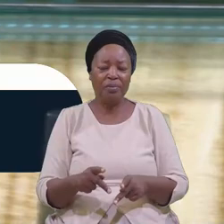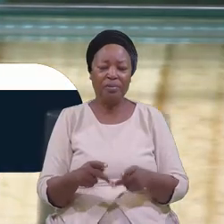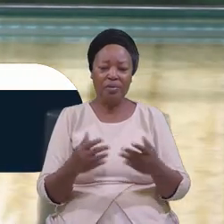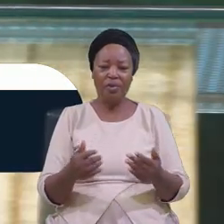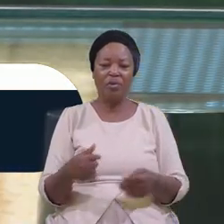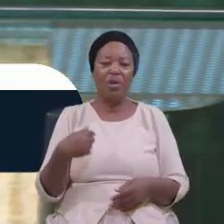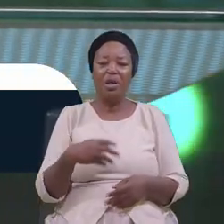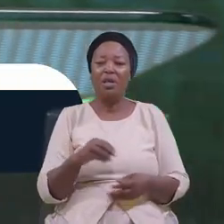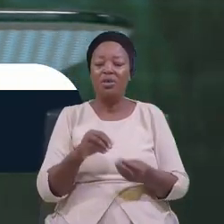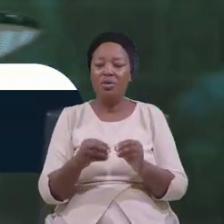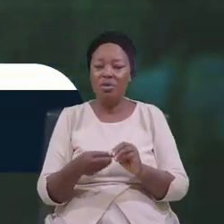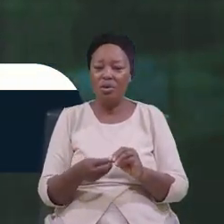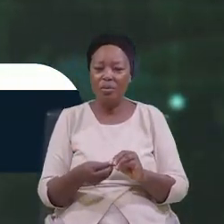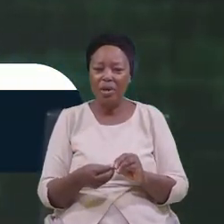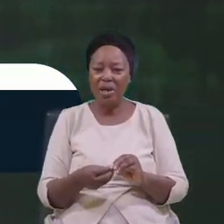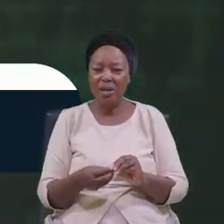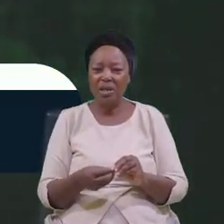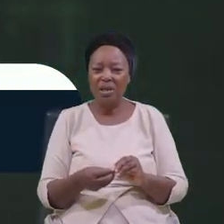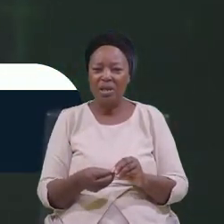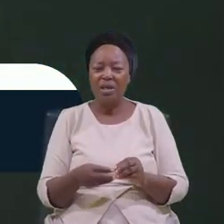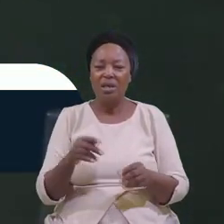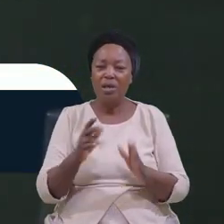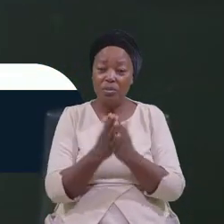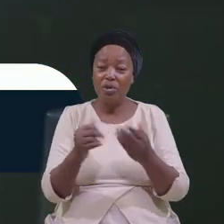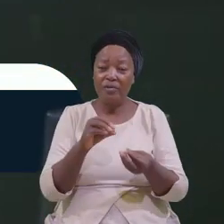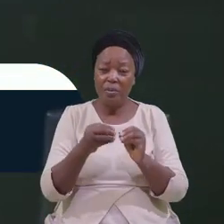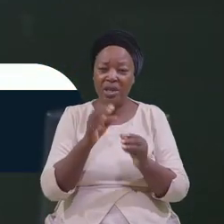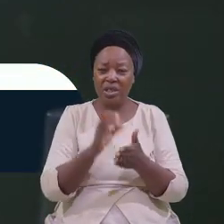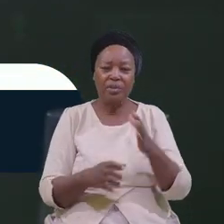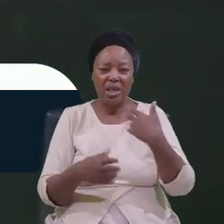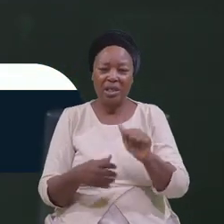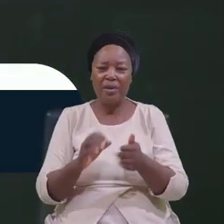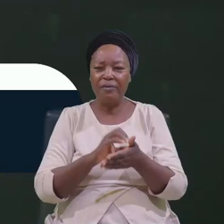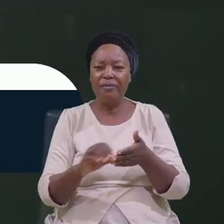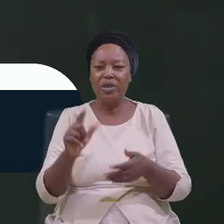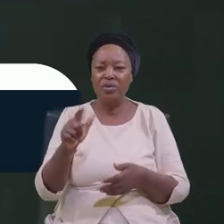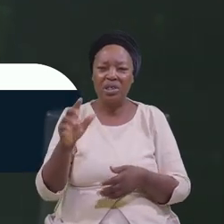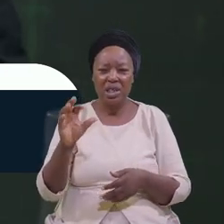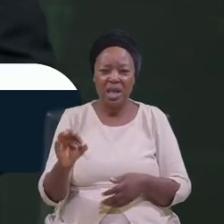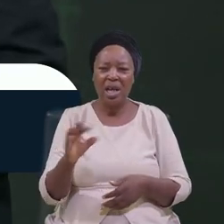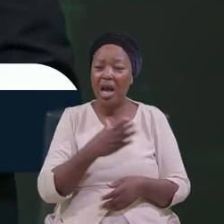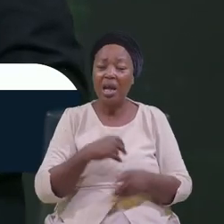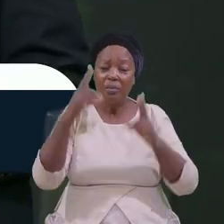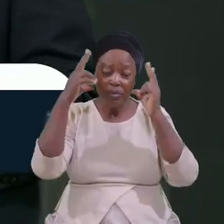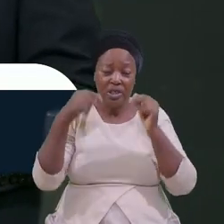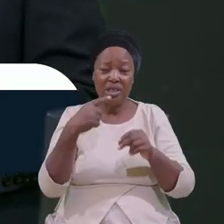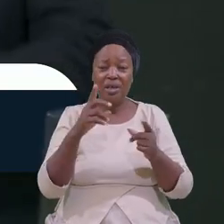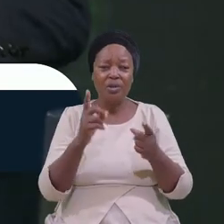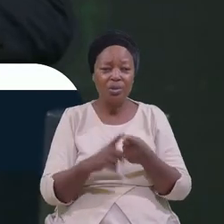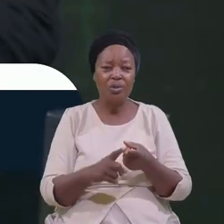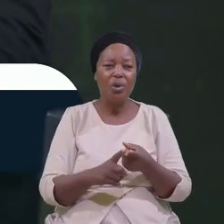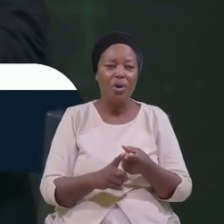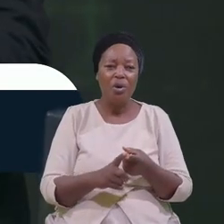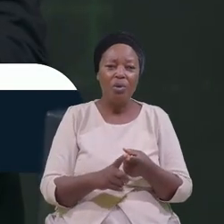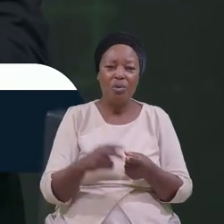to Numbers chapter 10, and I'm reading from verse 29. And Moses said unto Obab,